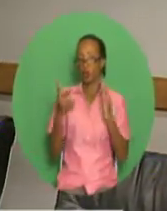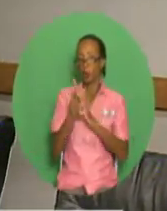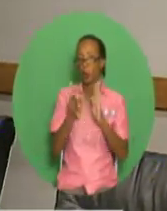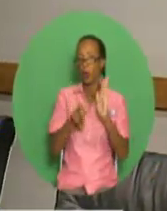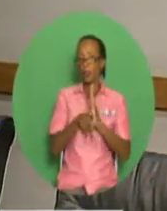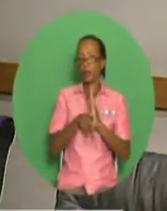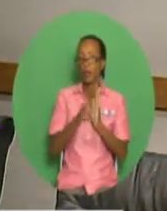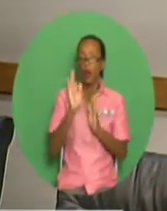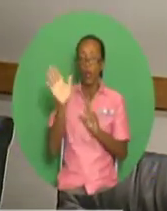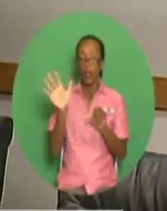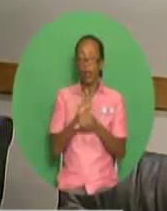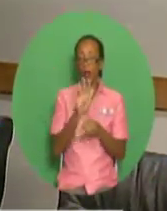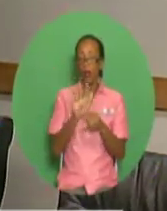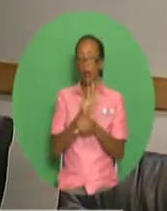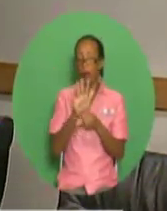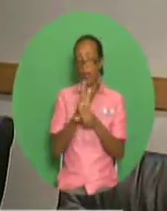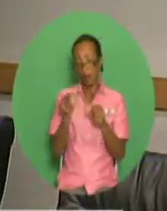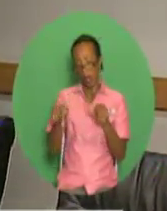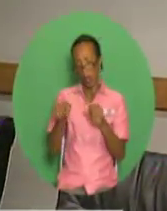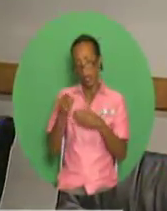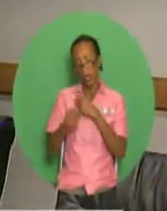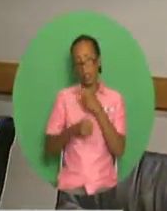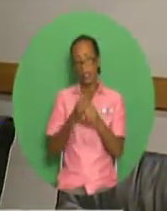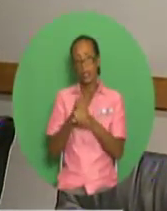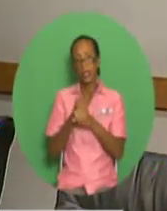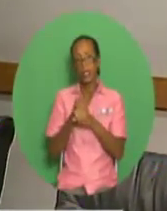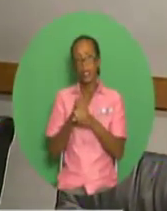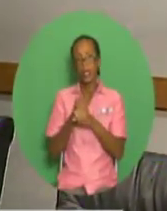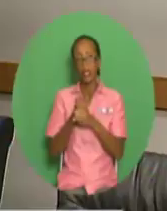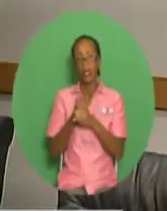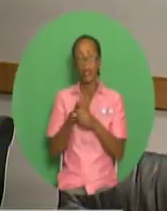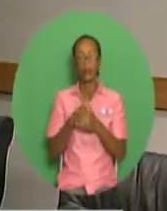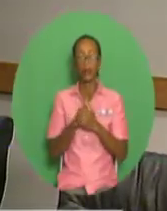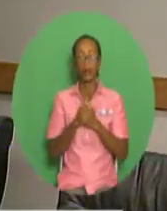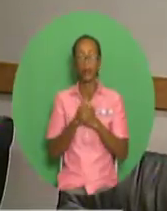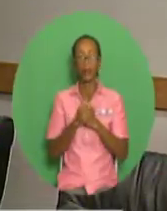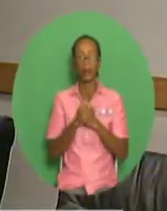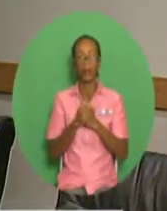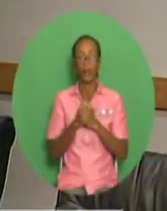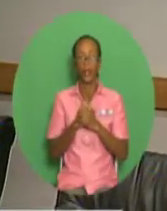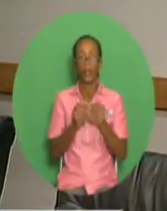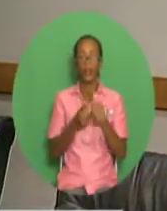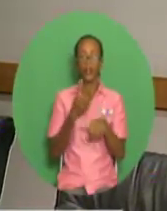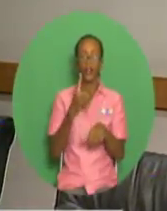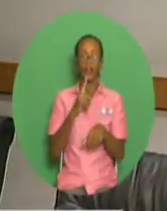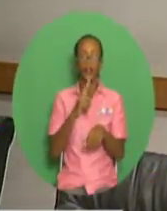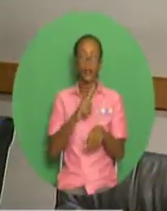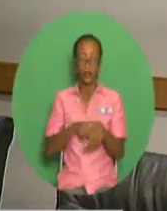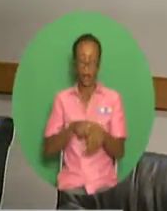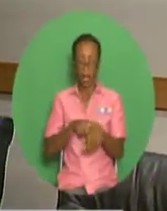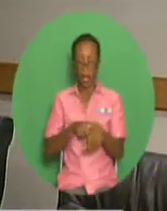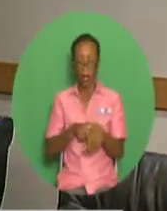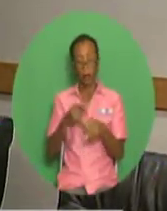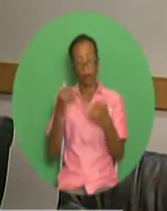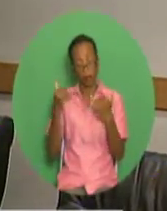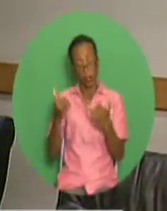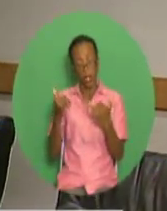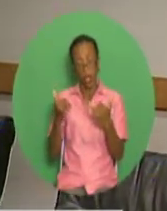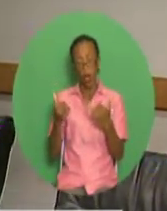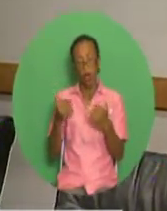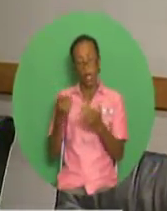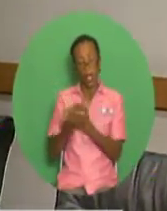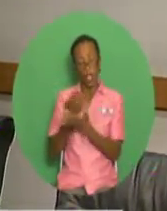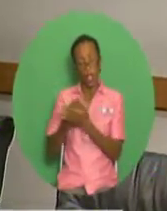to complete within the middle of this year. One of the things that we did for the first time, Madam Speaker, in this economic hard times,